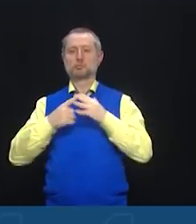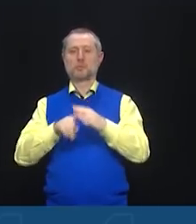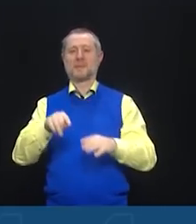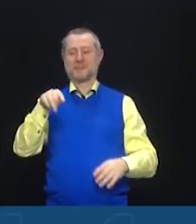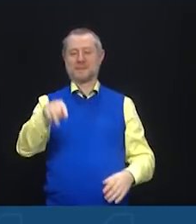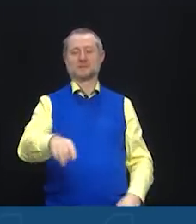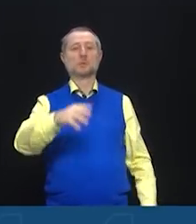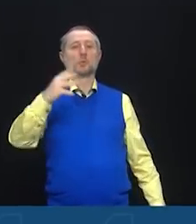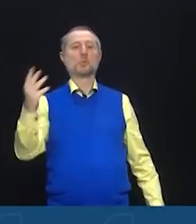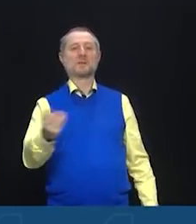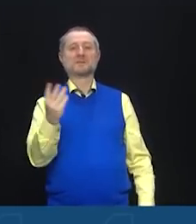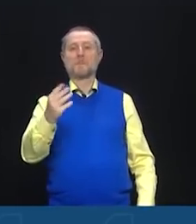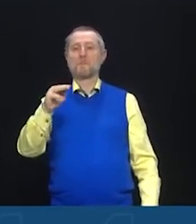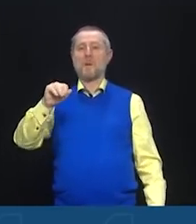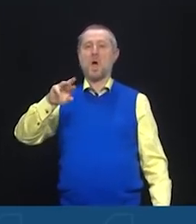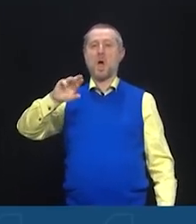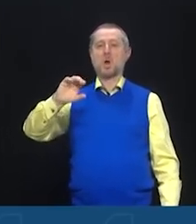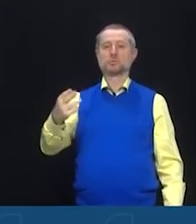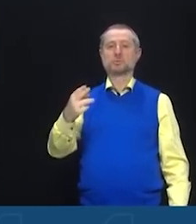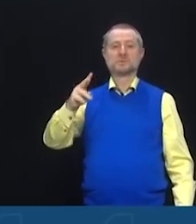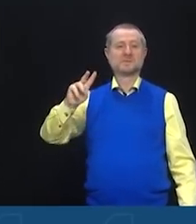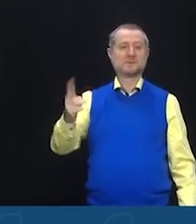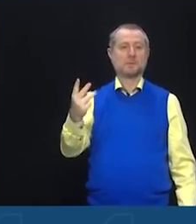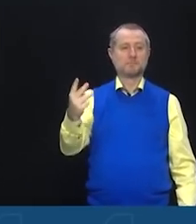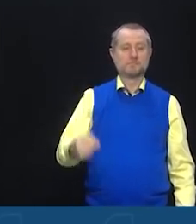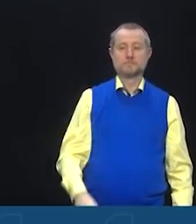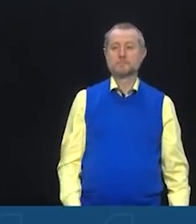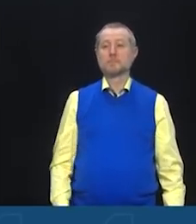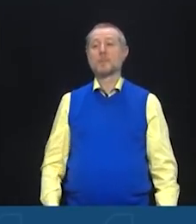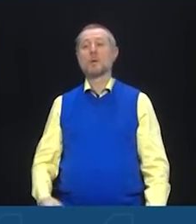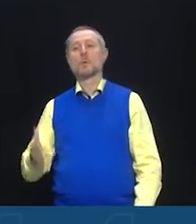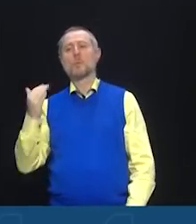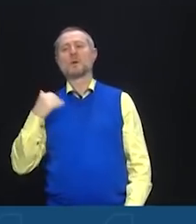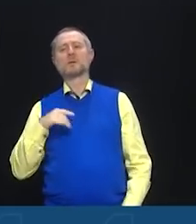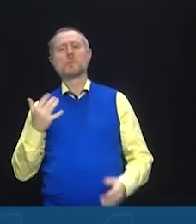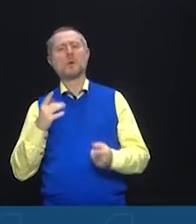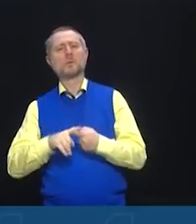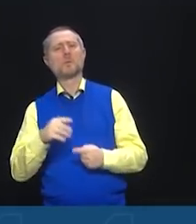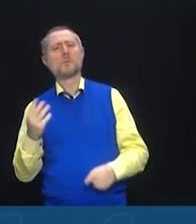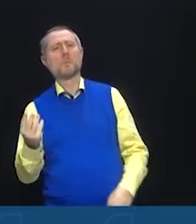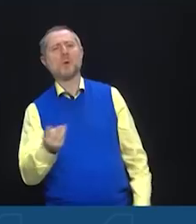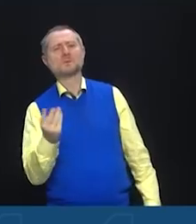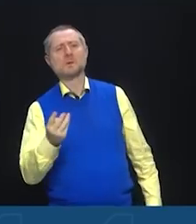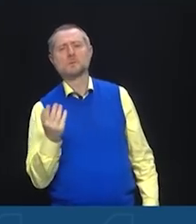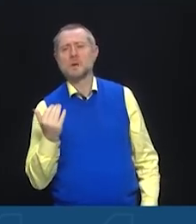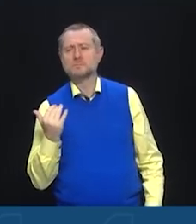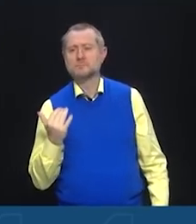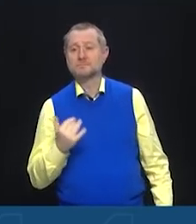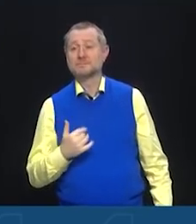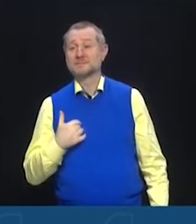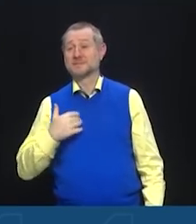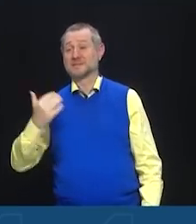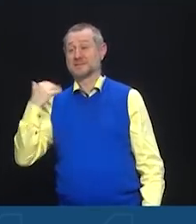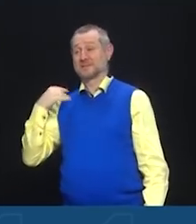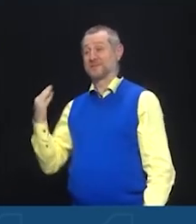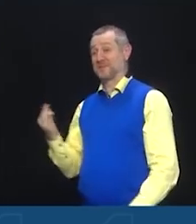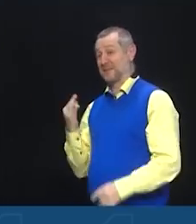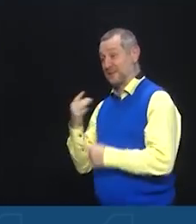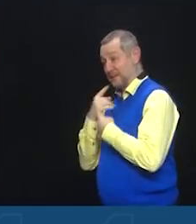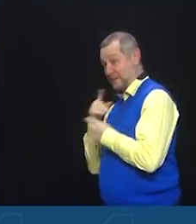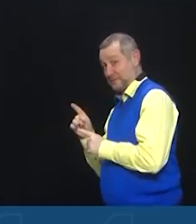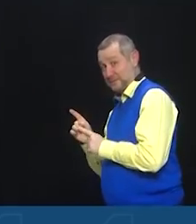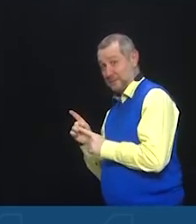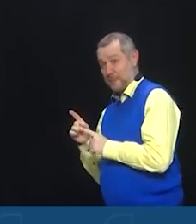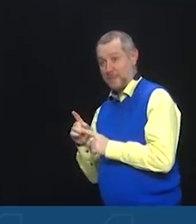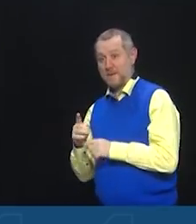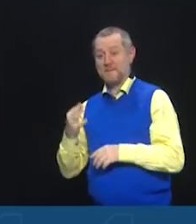Wednesday, March 2nd. So why are we waiting until March 2nd? This came out at the end of the day Friday. We took the entire weekend to